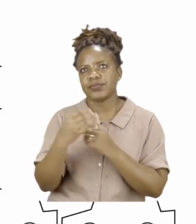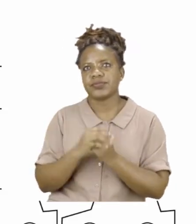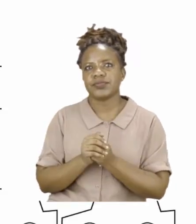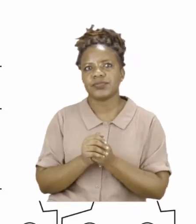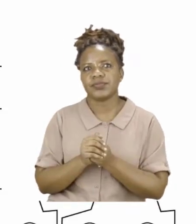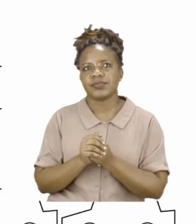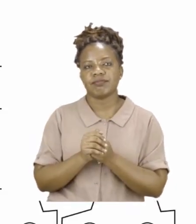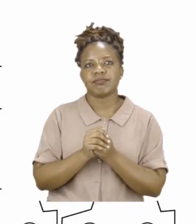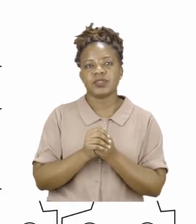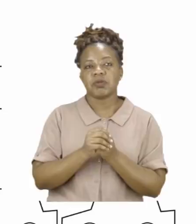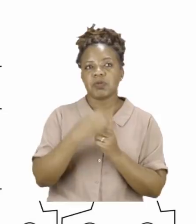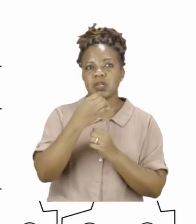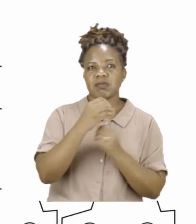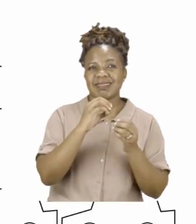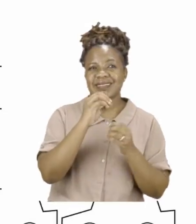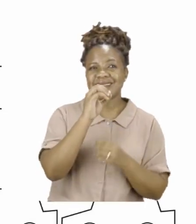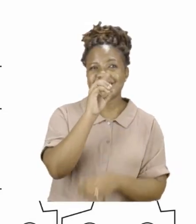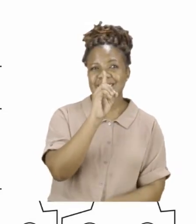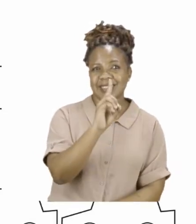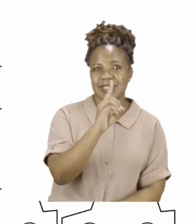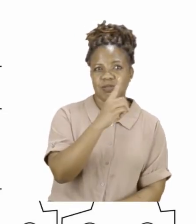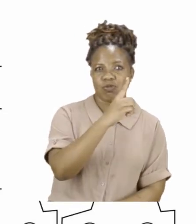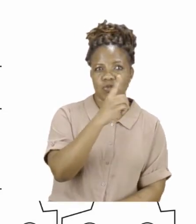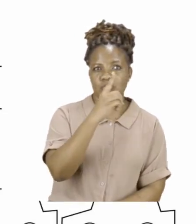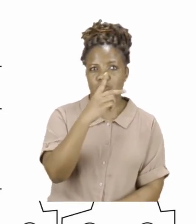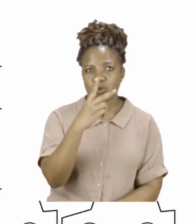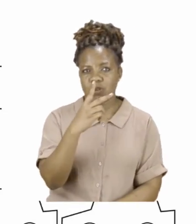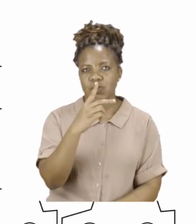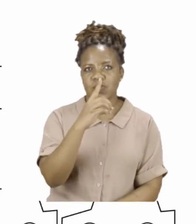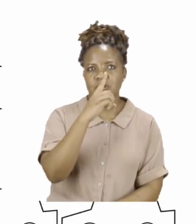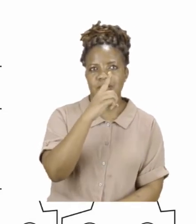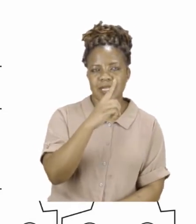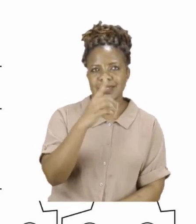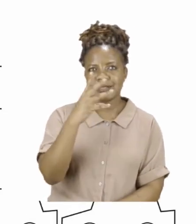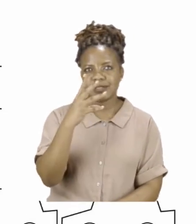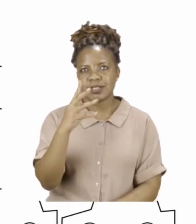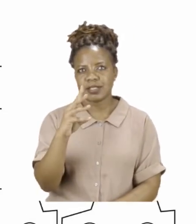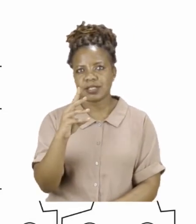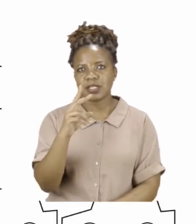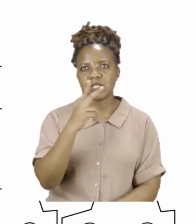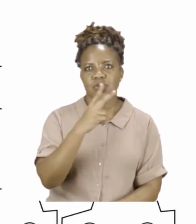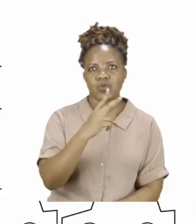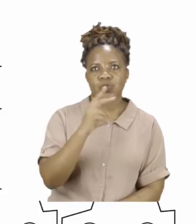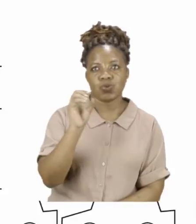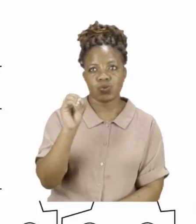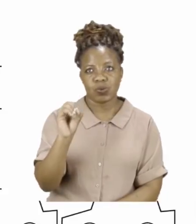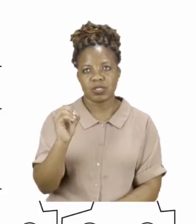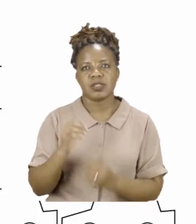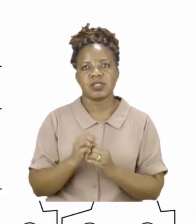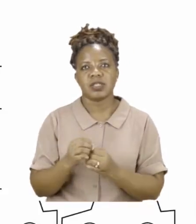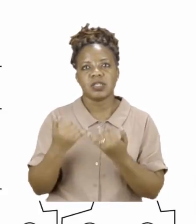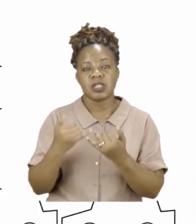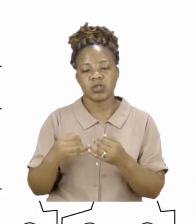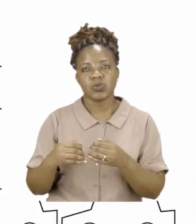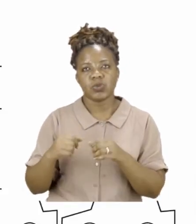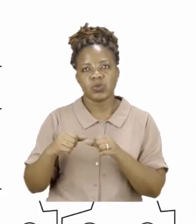us 12, 16, and 20. So it is now our job to continue